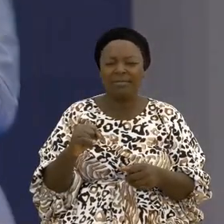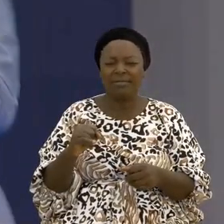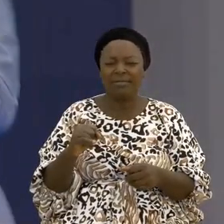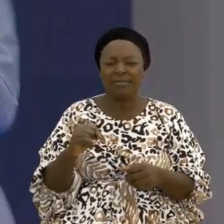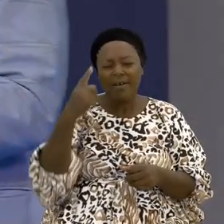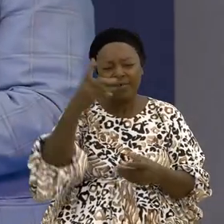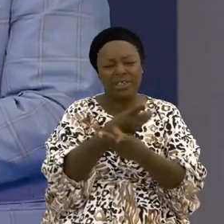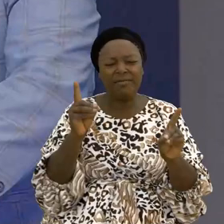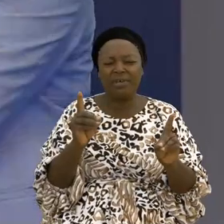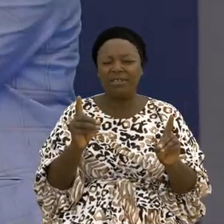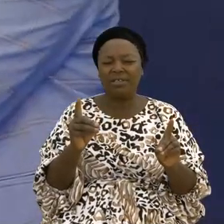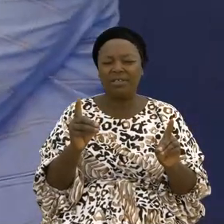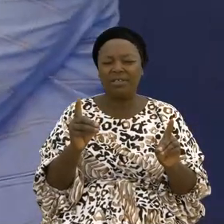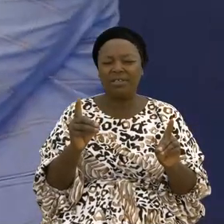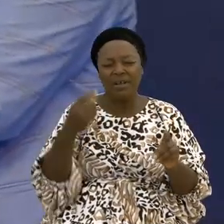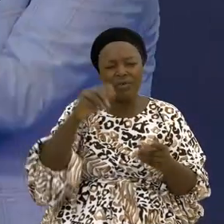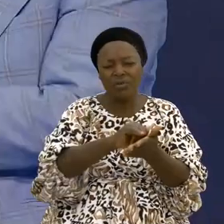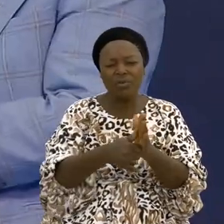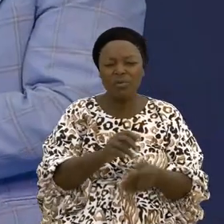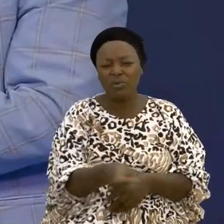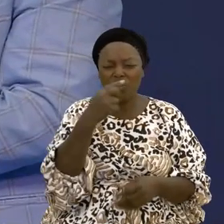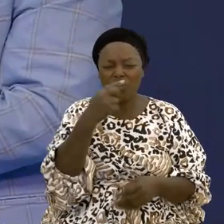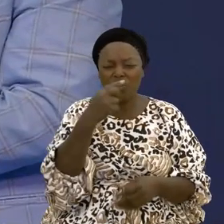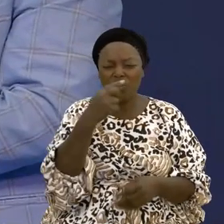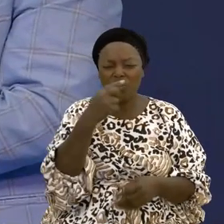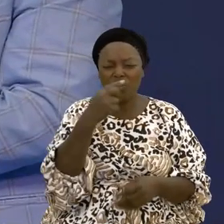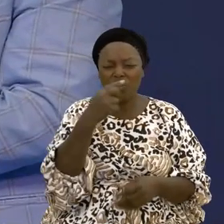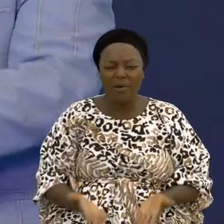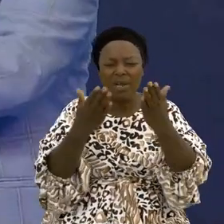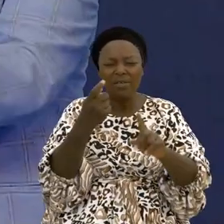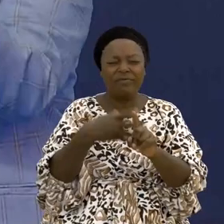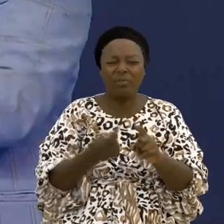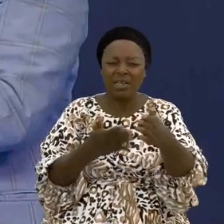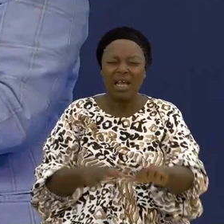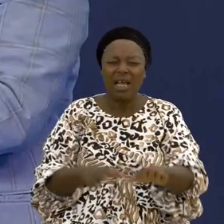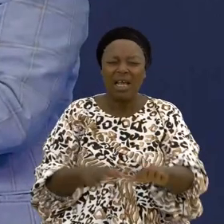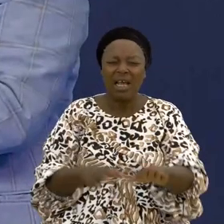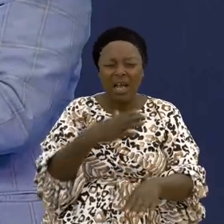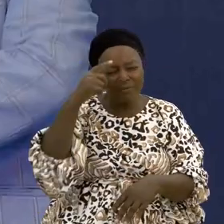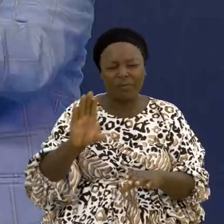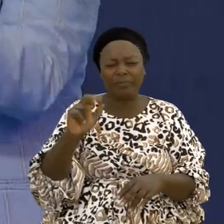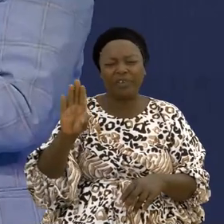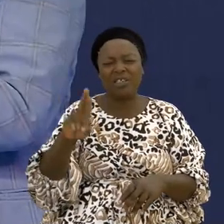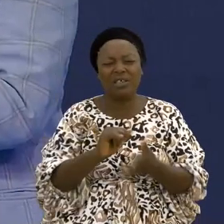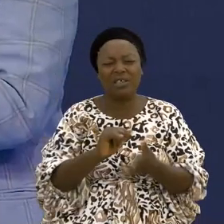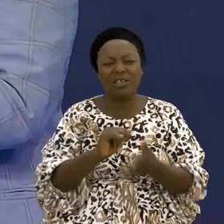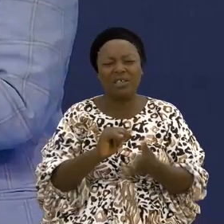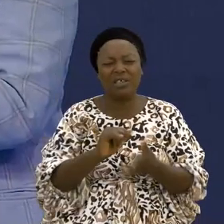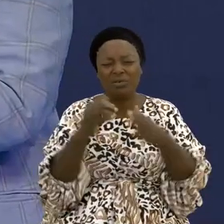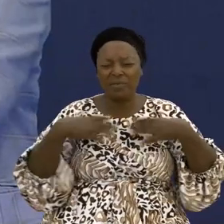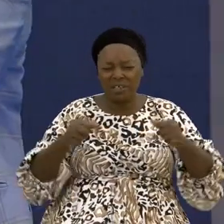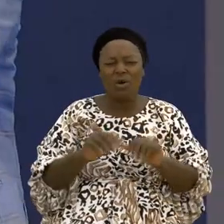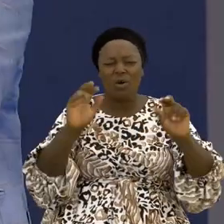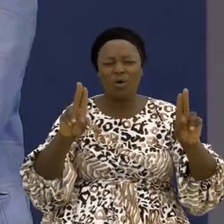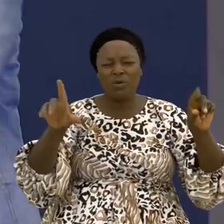for deliverance, for those who are raised from the dead, and for cancers you have healed, ulcers you have